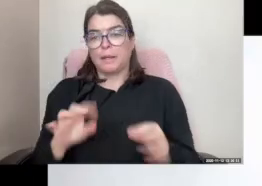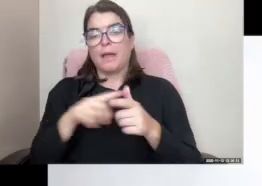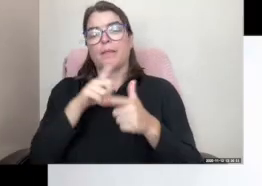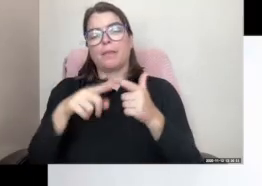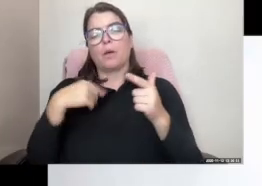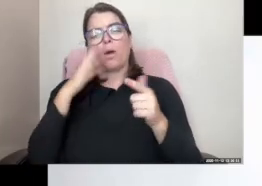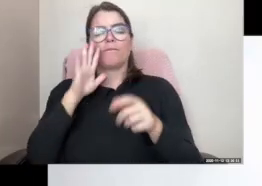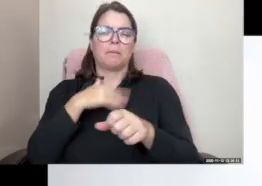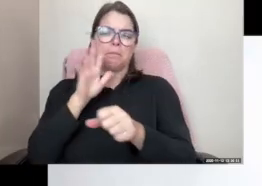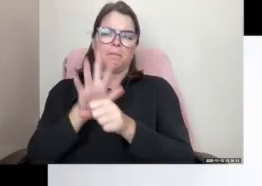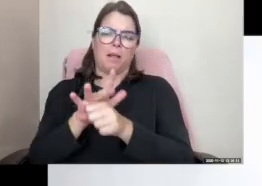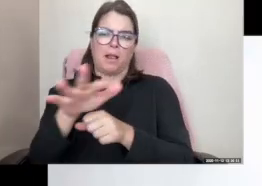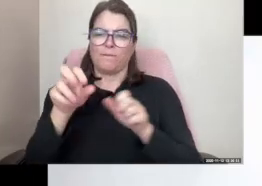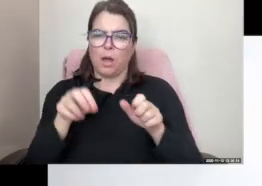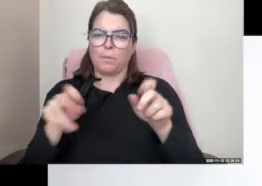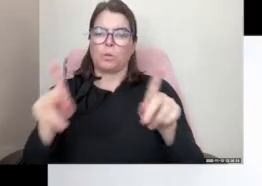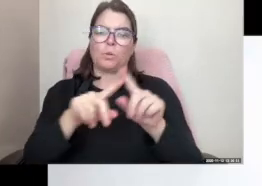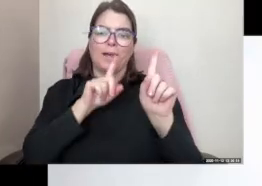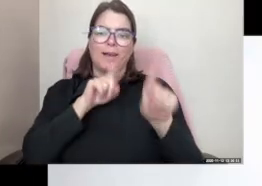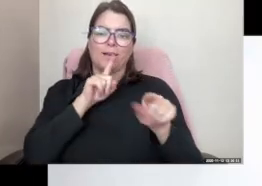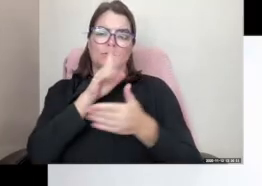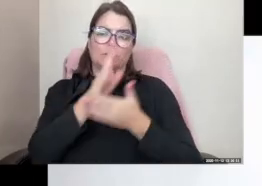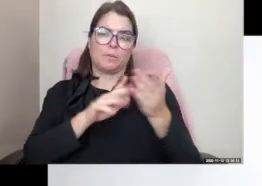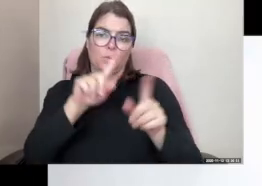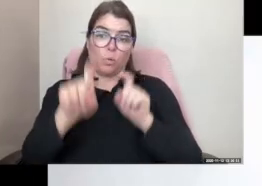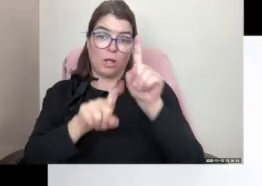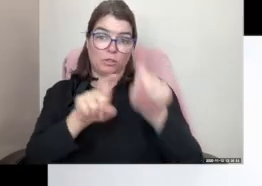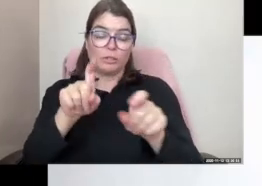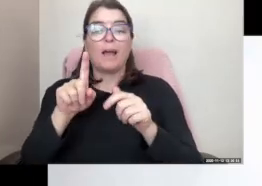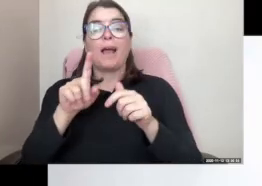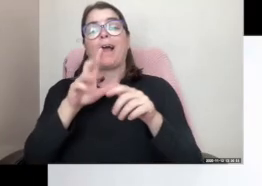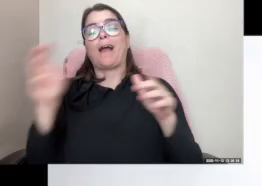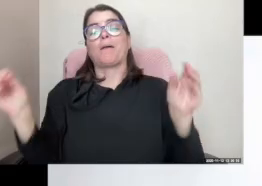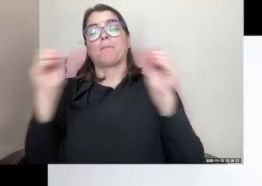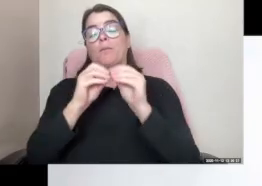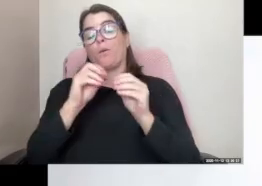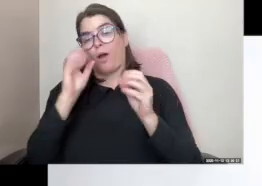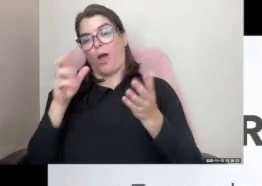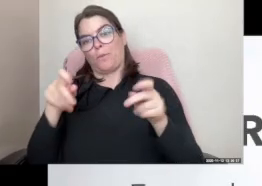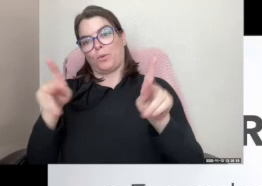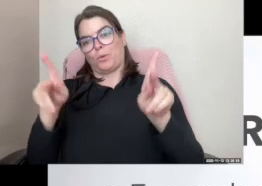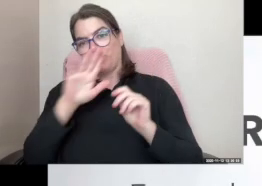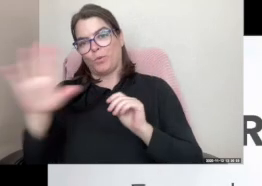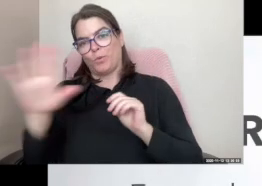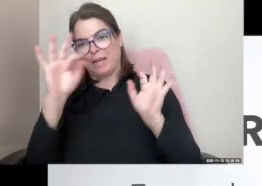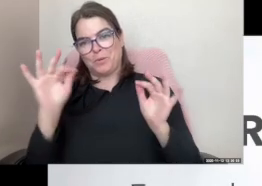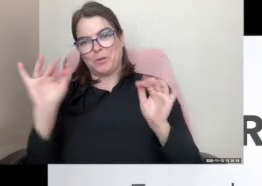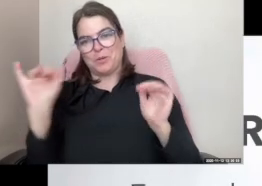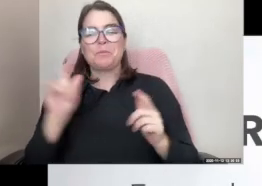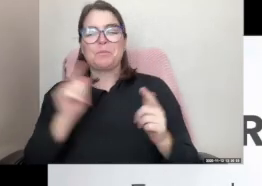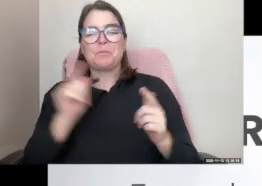Peter Angelinitis, and he's going to walk us through the staff presentation. As we did this morning, we'll have lots of opportunity